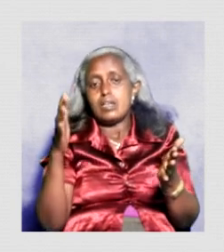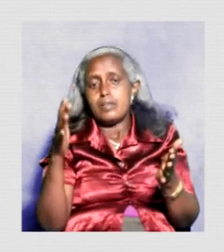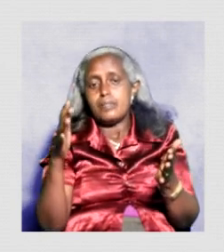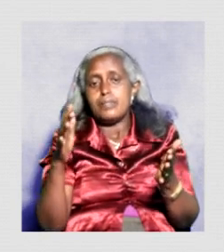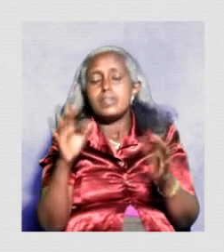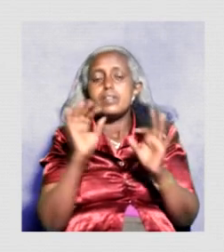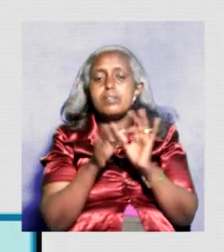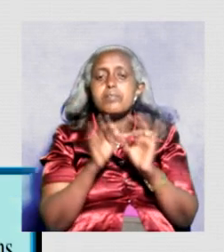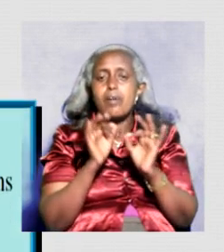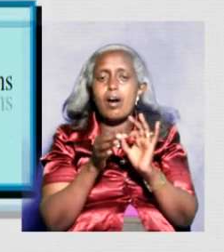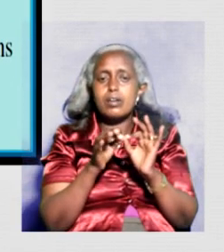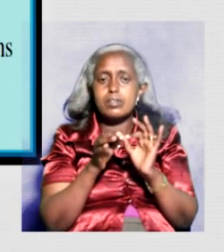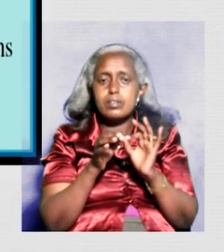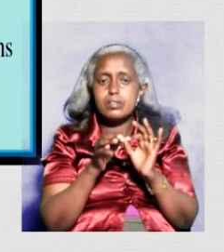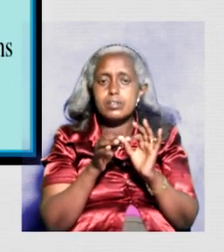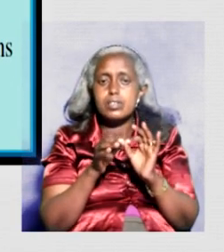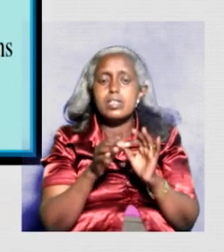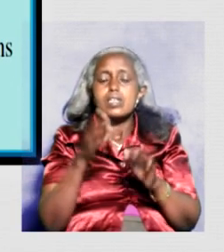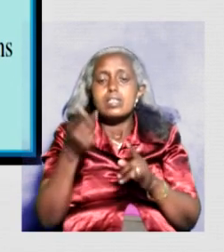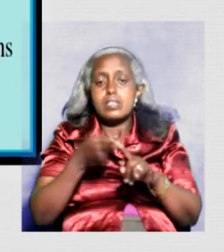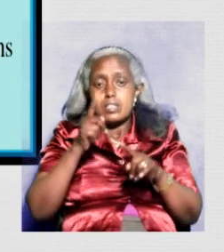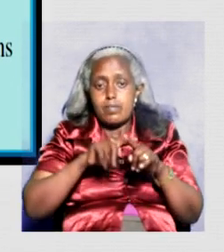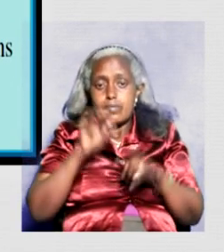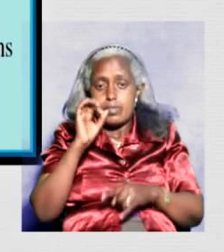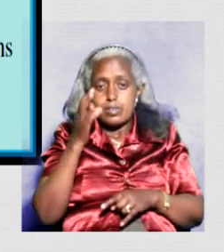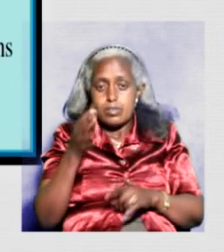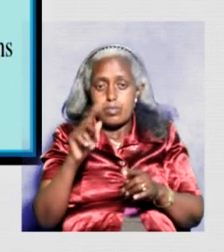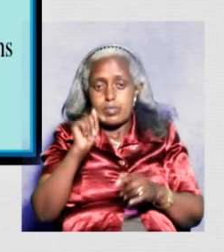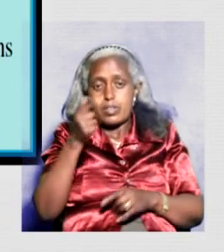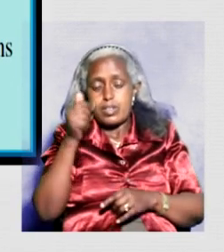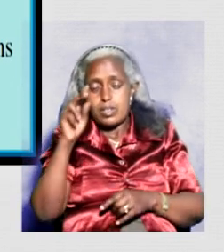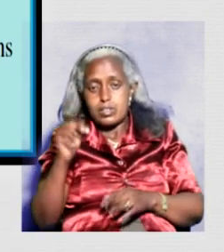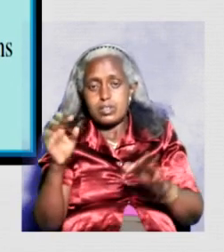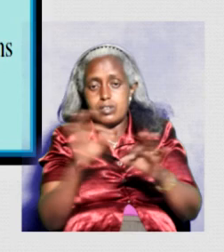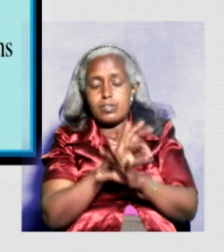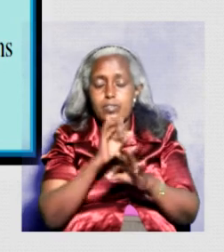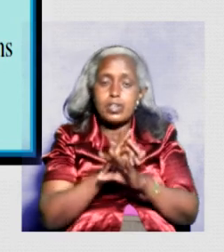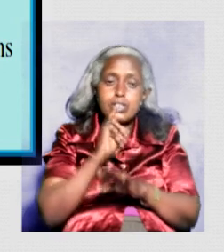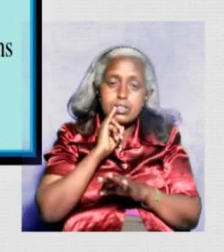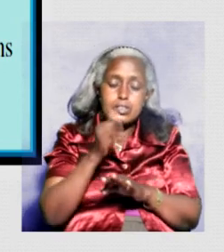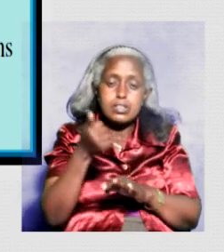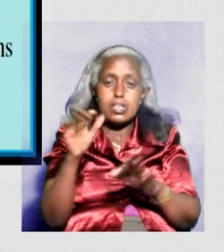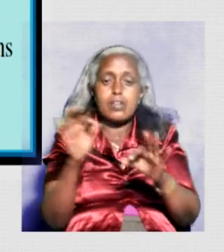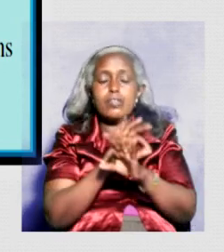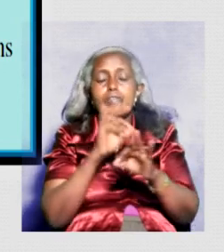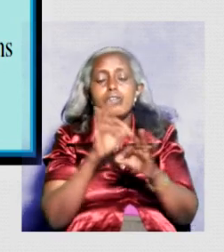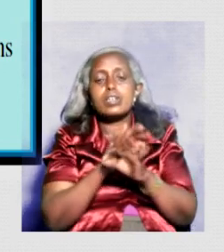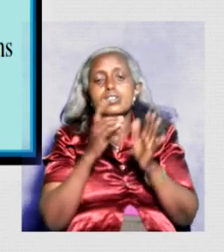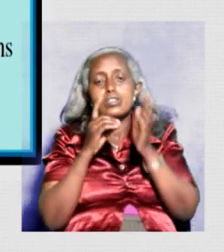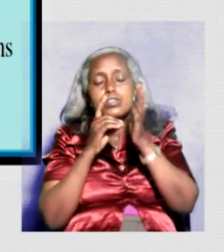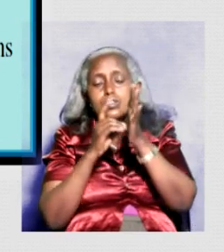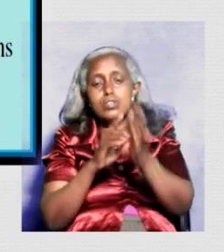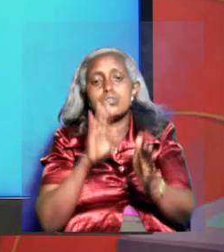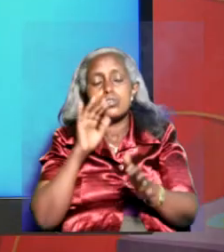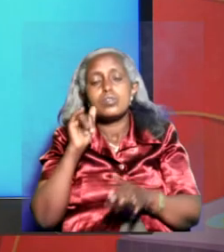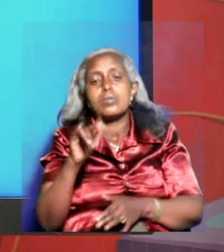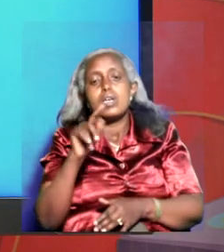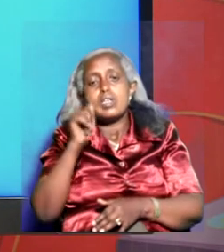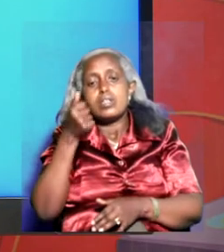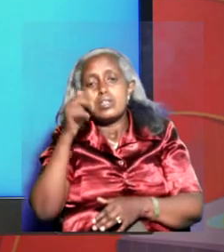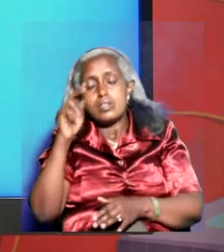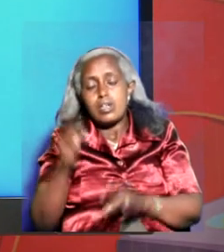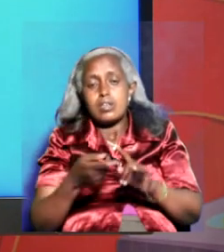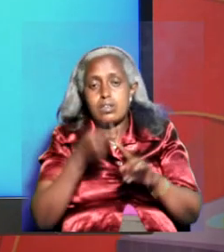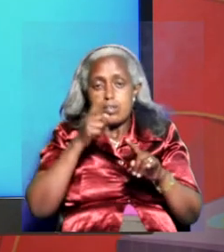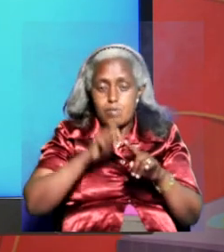let's define it. The inverse of tangent function is a function, it's denoted by tan inverse of